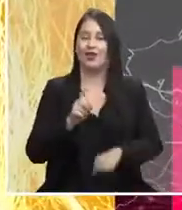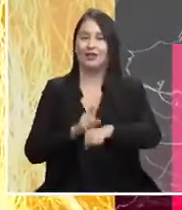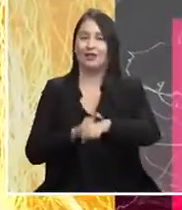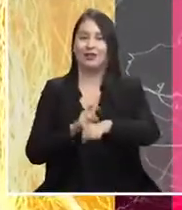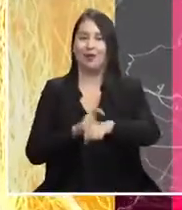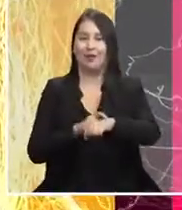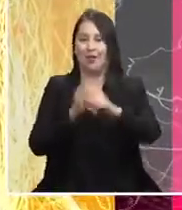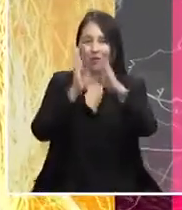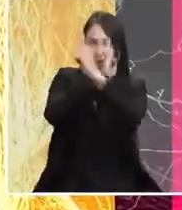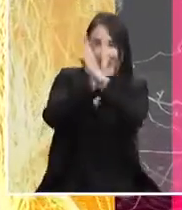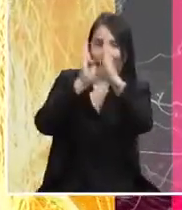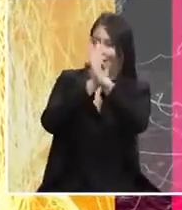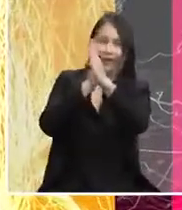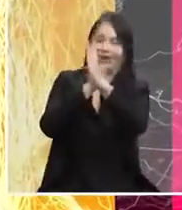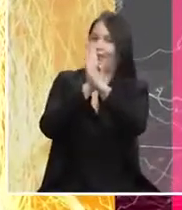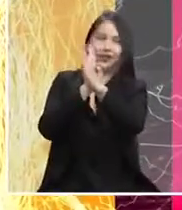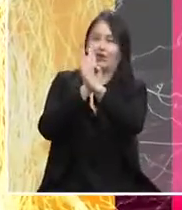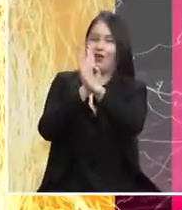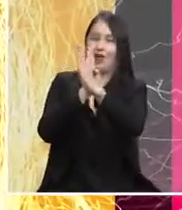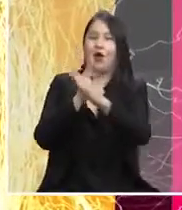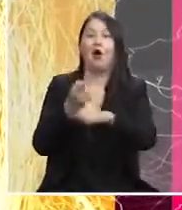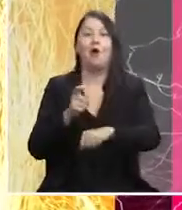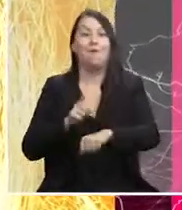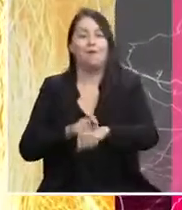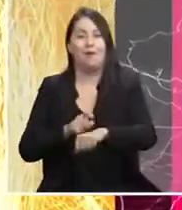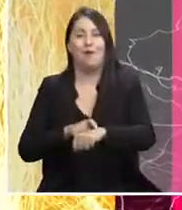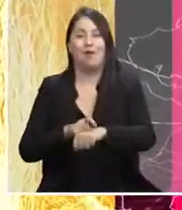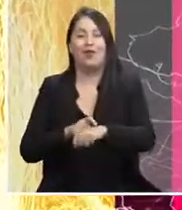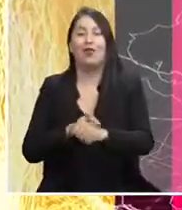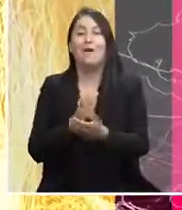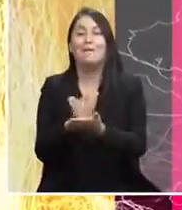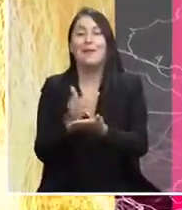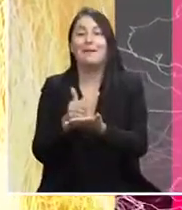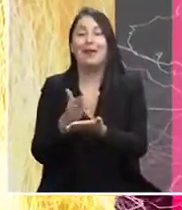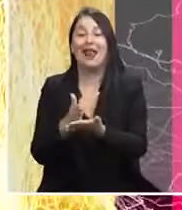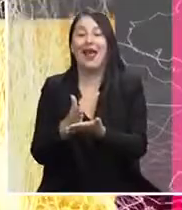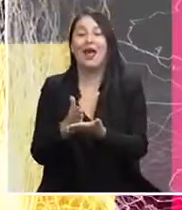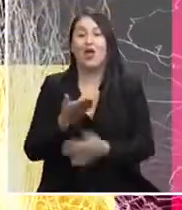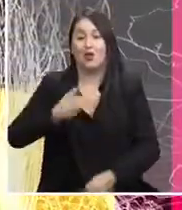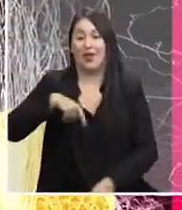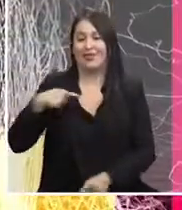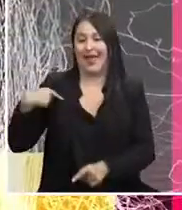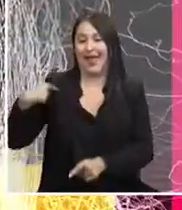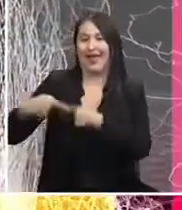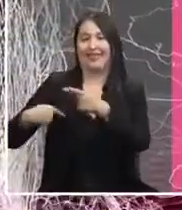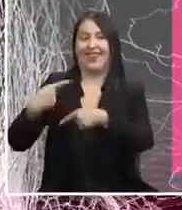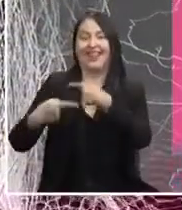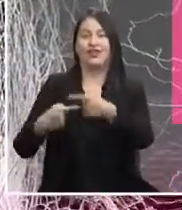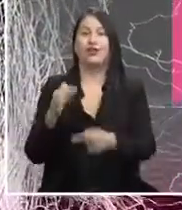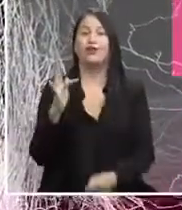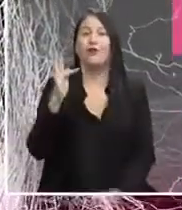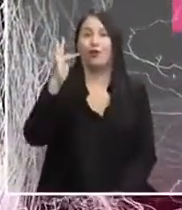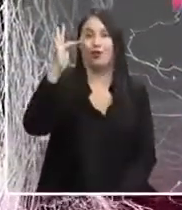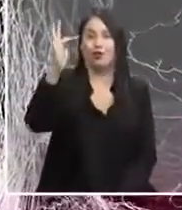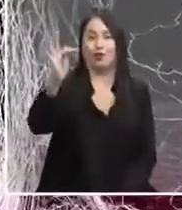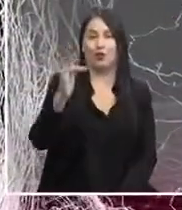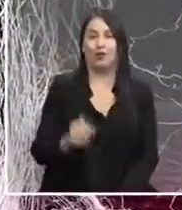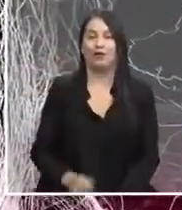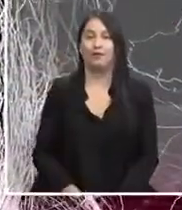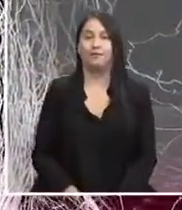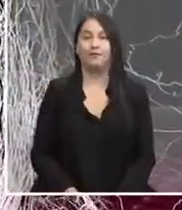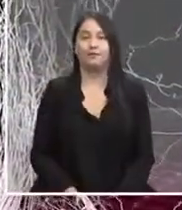generations, despite our own hopelessness at times. There's so much to preserve for future